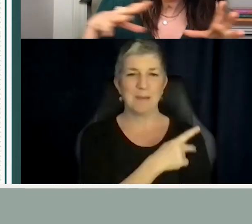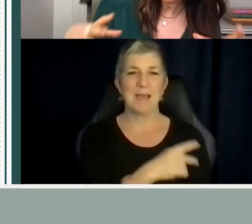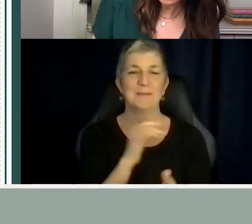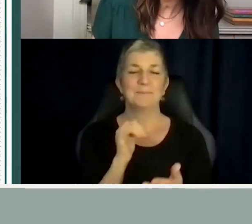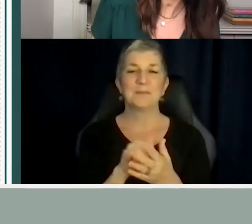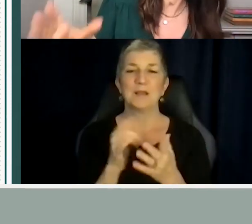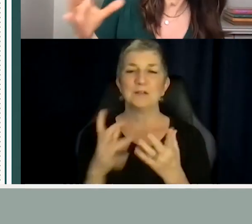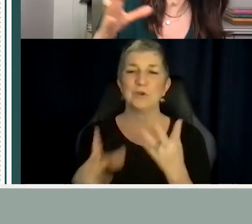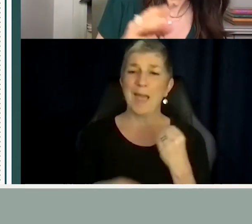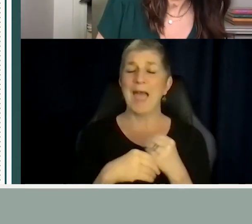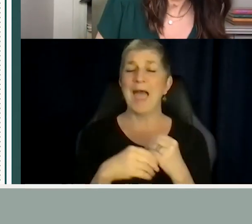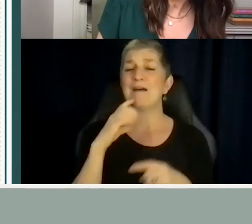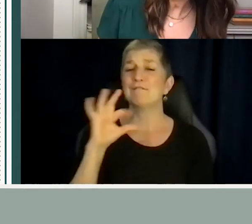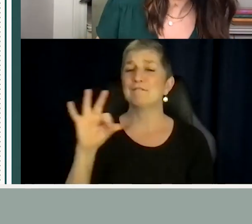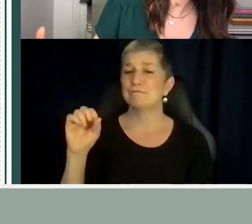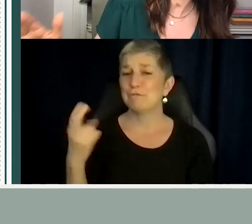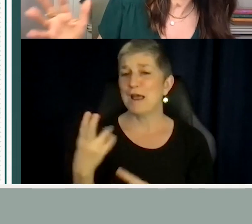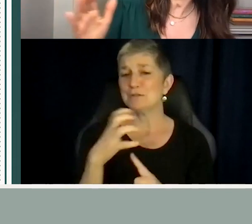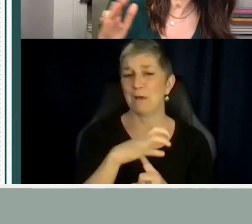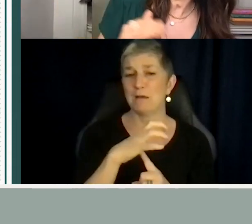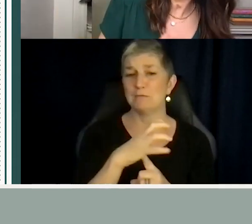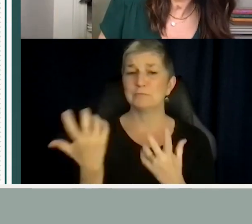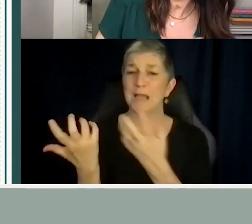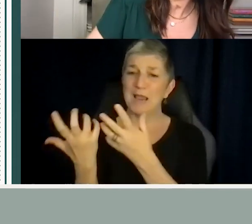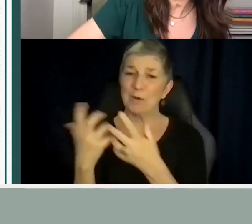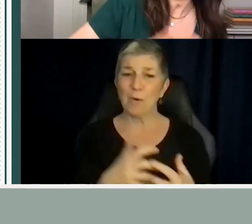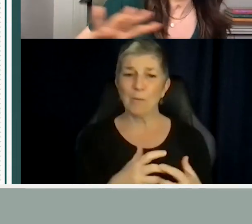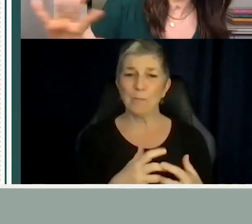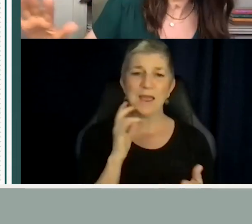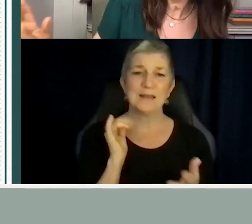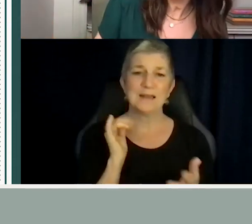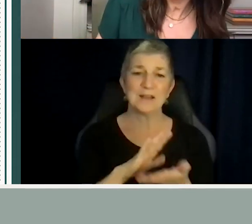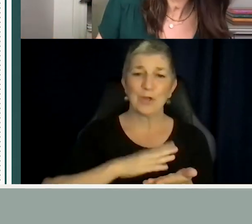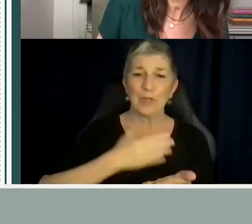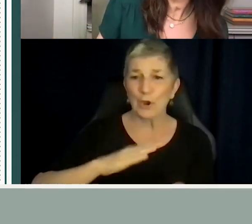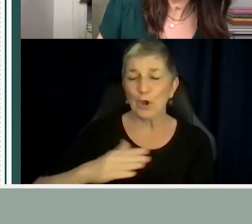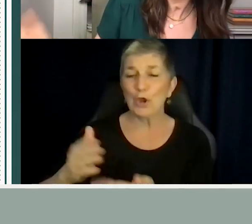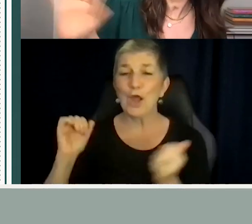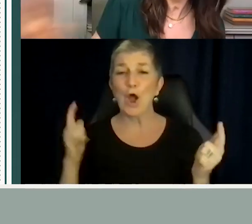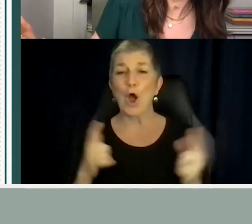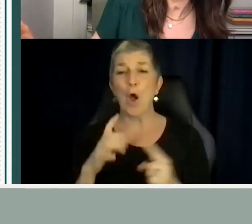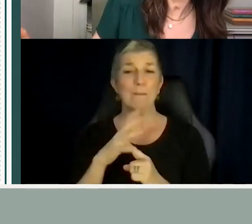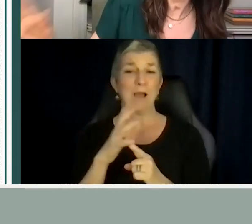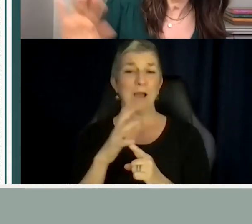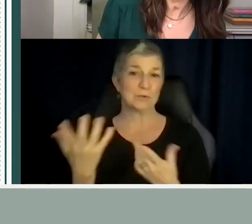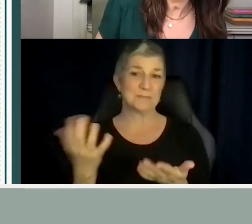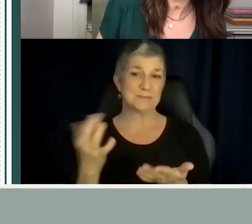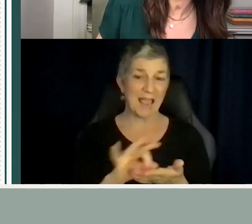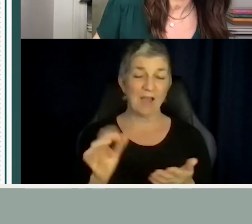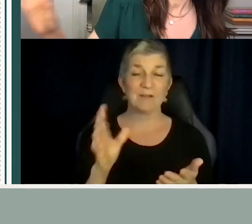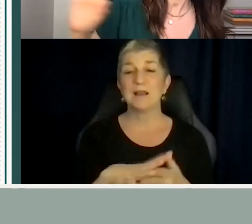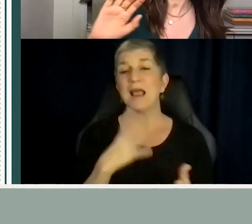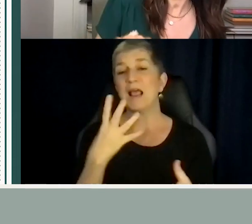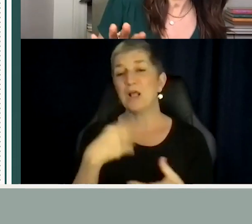in like fresh mushrooms, incorporate that into their cooking. All mushrooms count, by the way, all of them, even the white